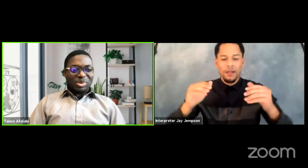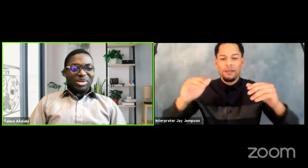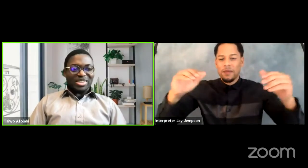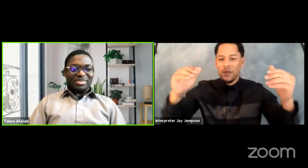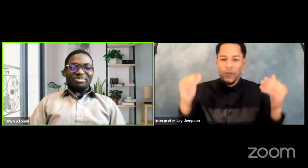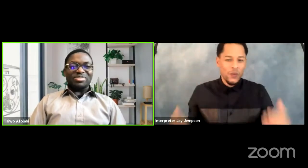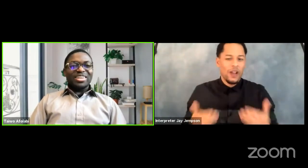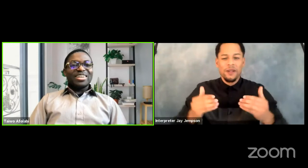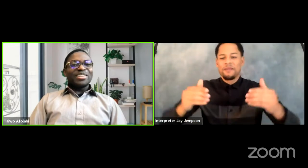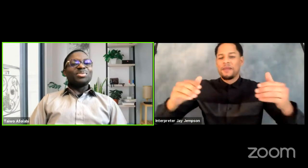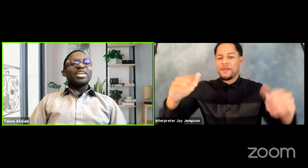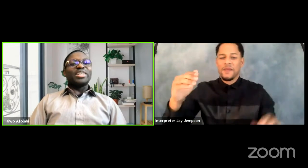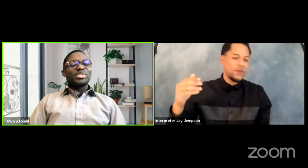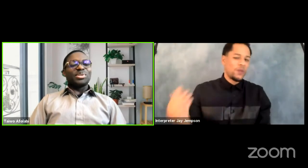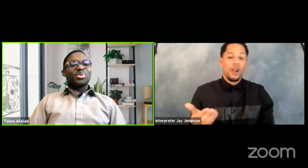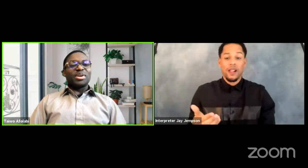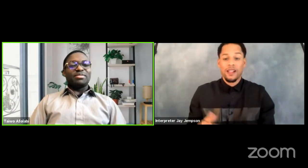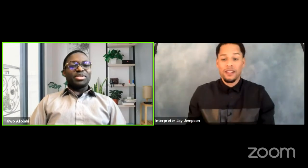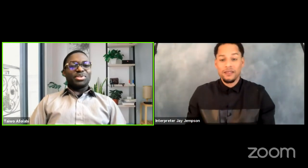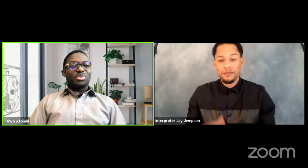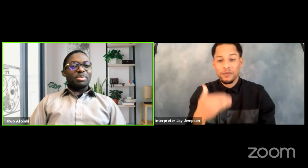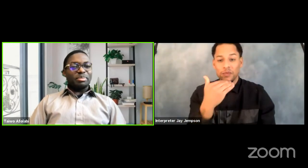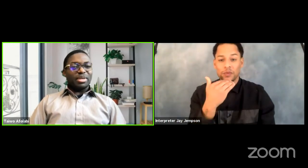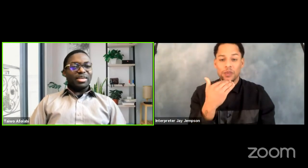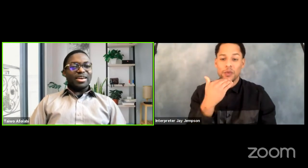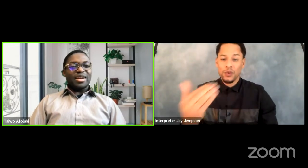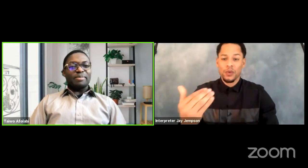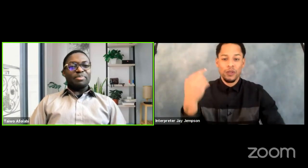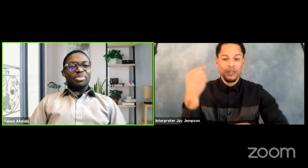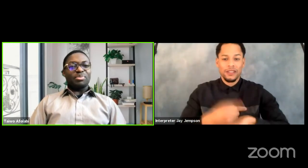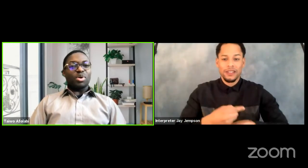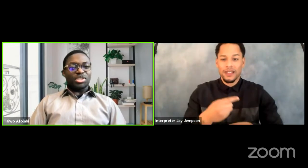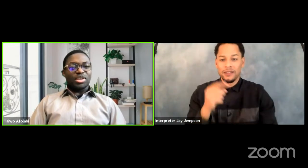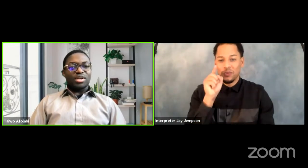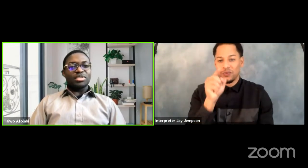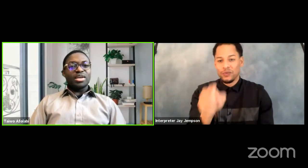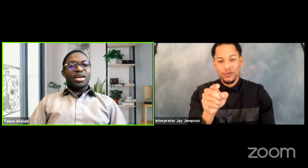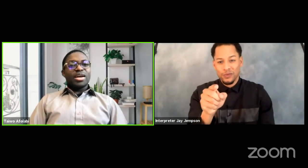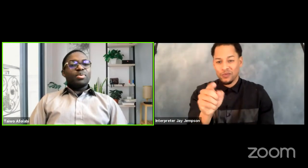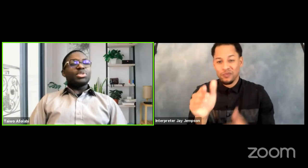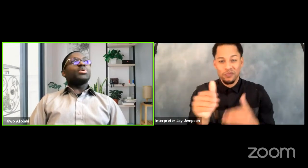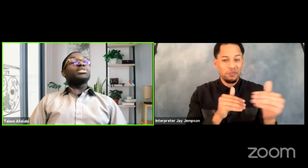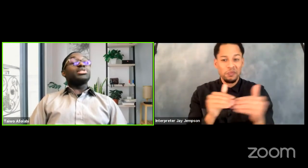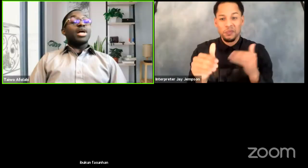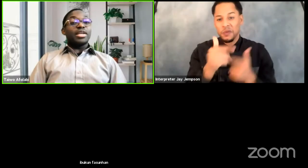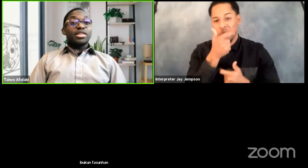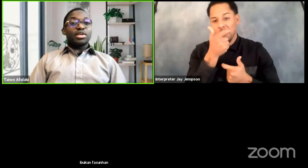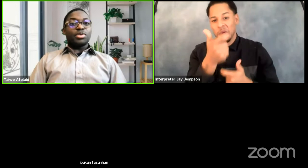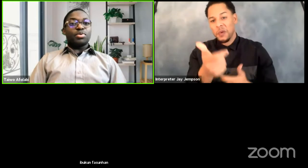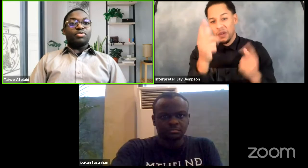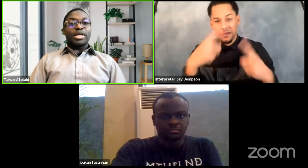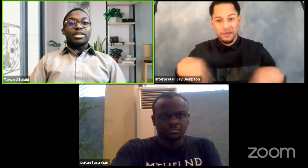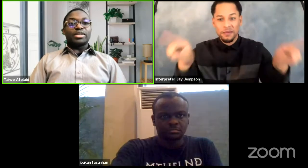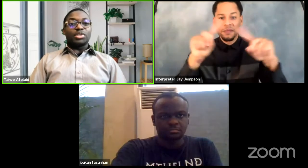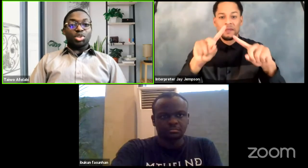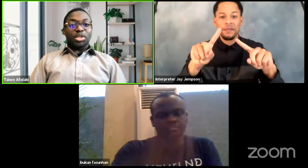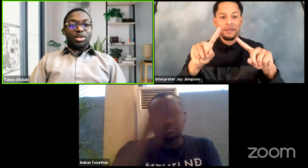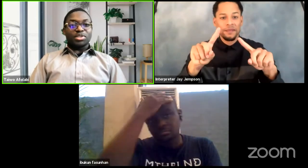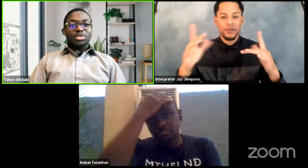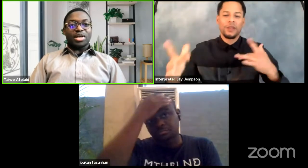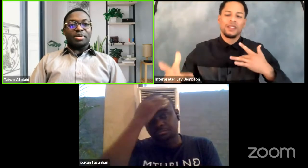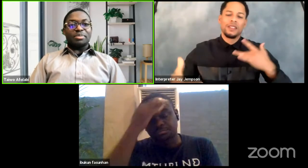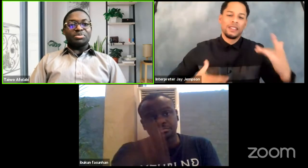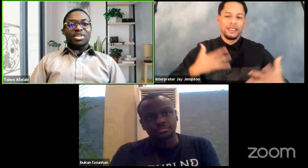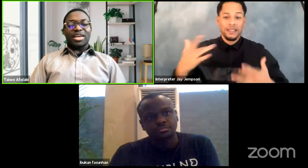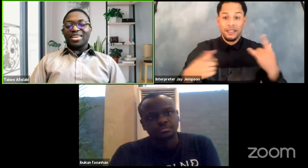Welcome, and welcome. Good day to you wherever you may be watching us. We're so excited that you're finally joining